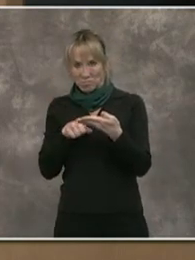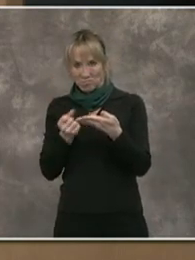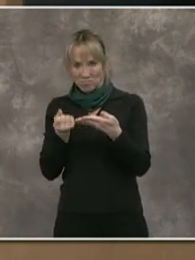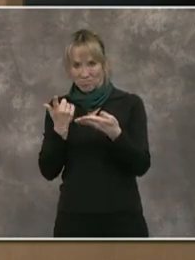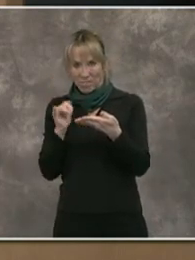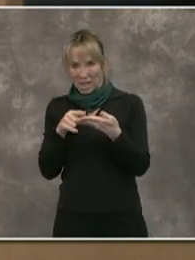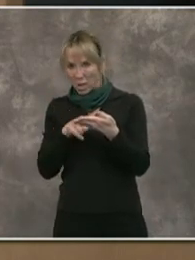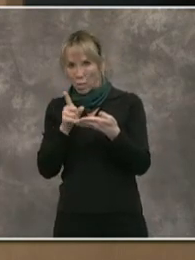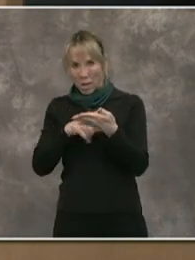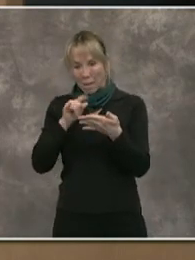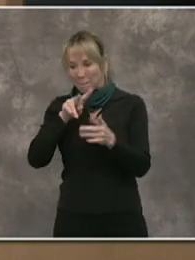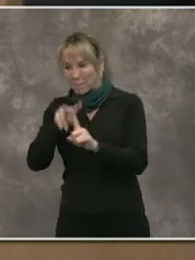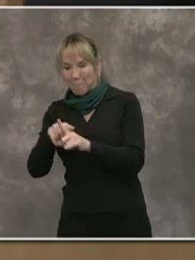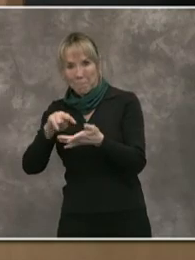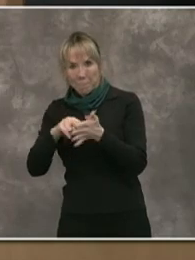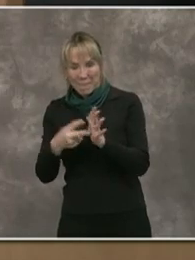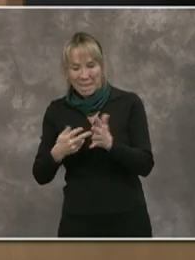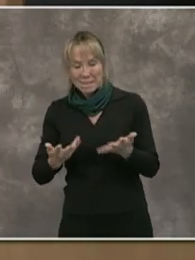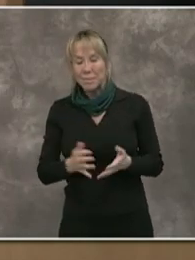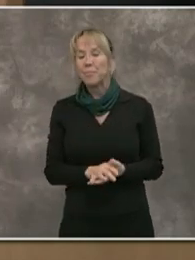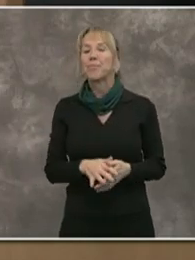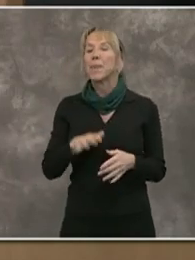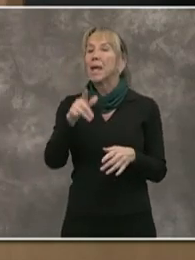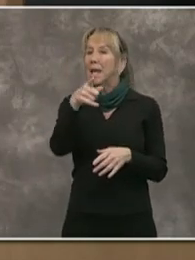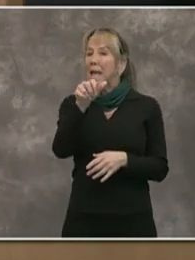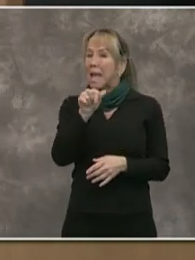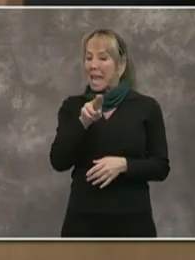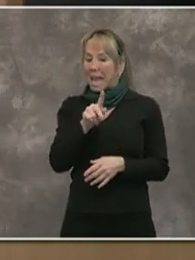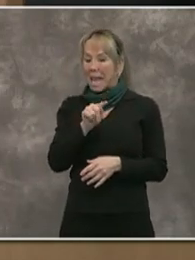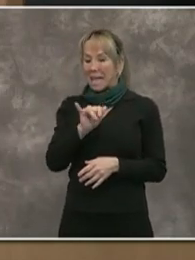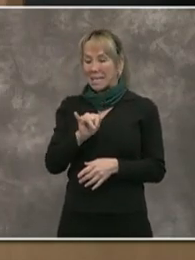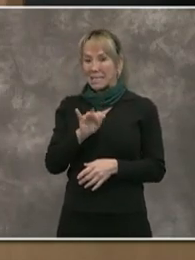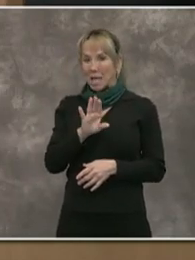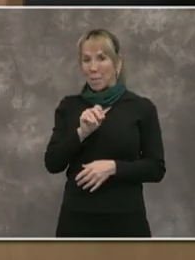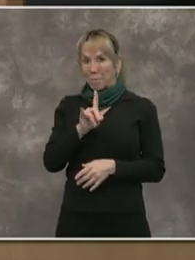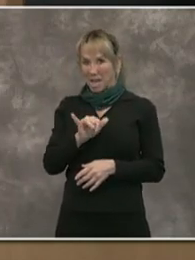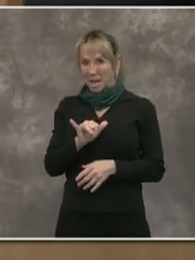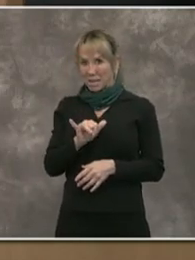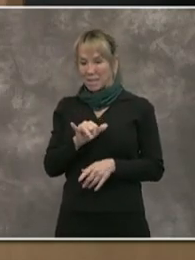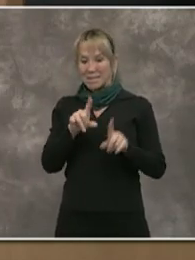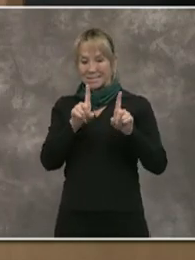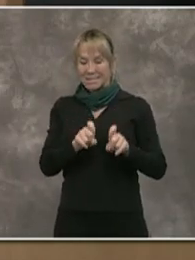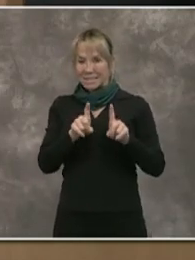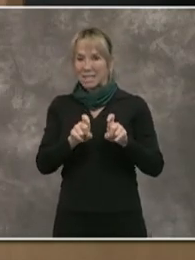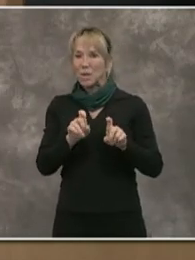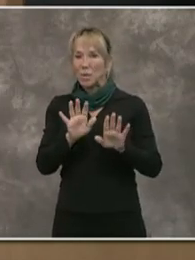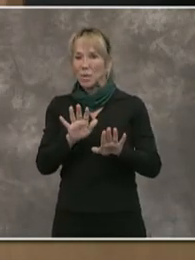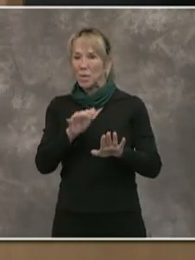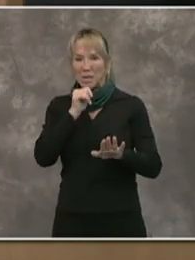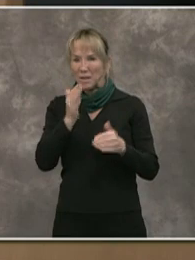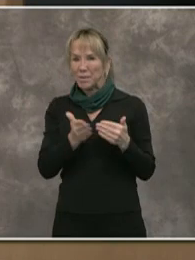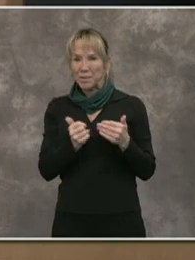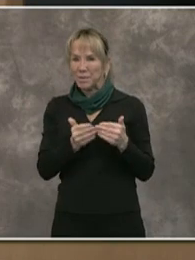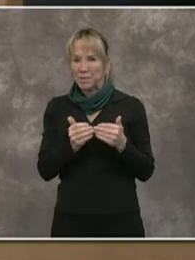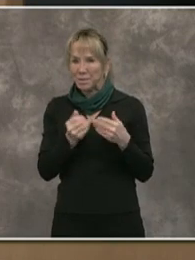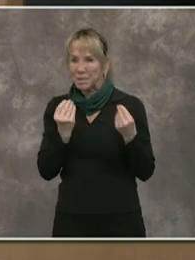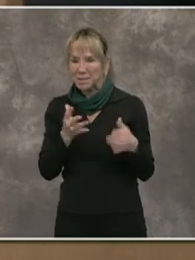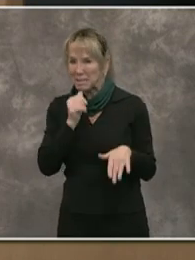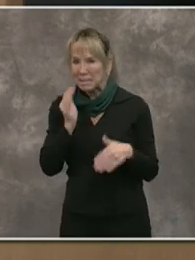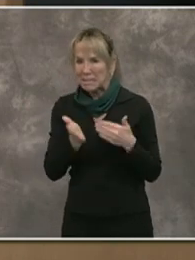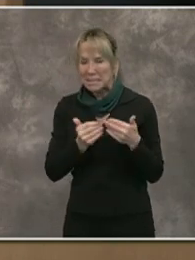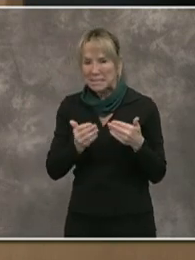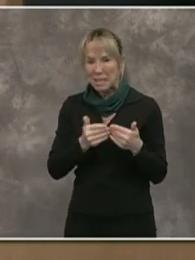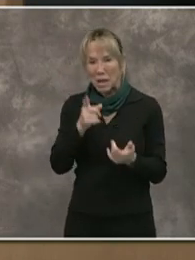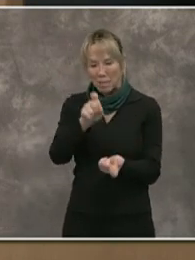so antibody tests are challenging. They are not as perhaps as precise